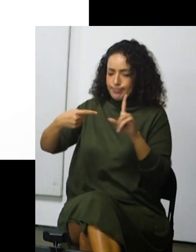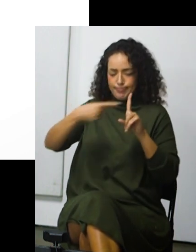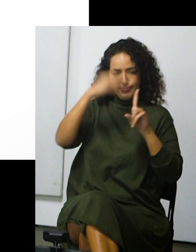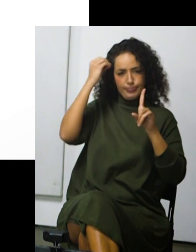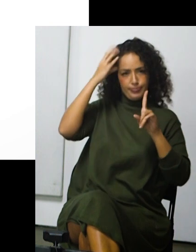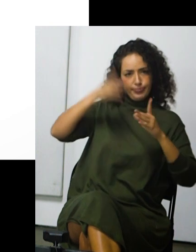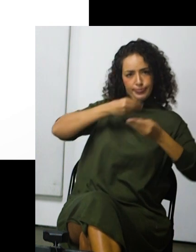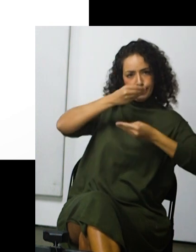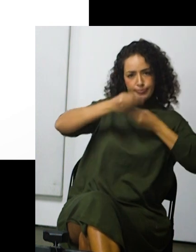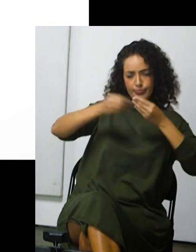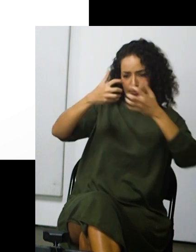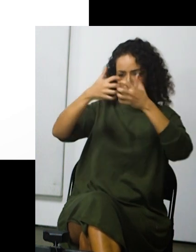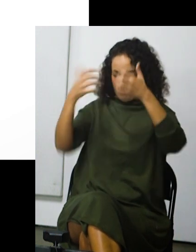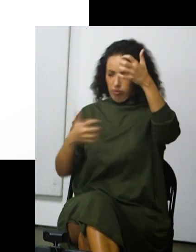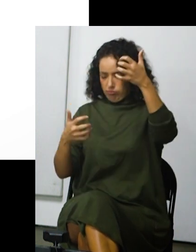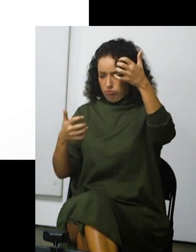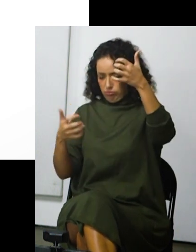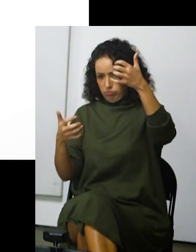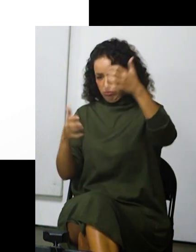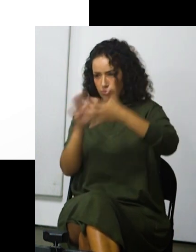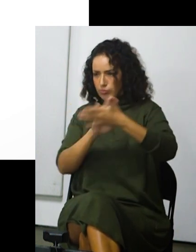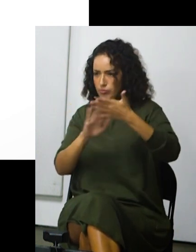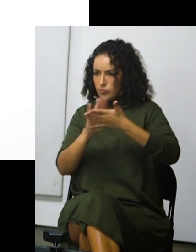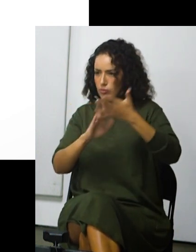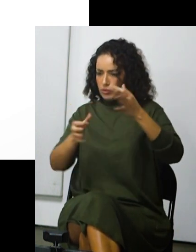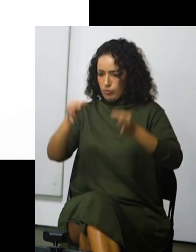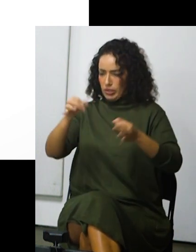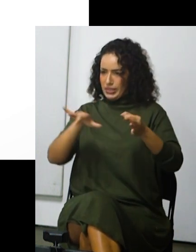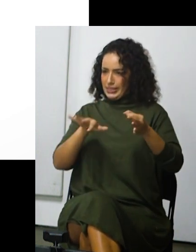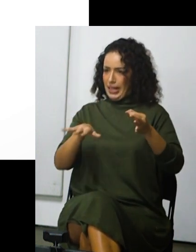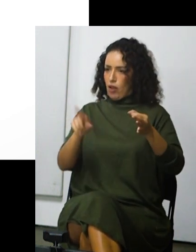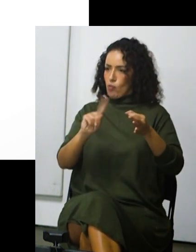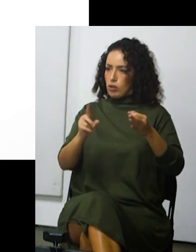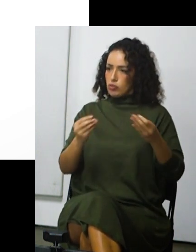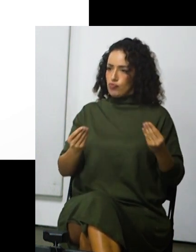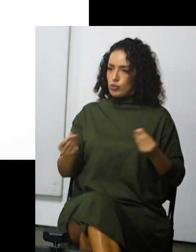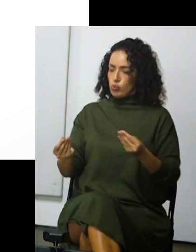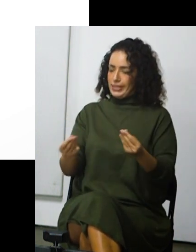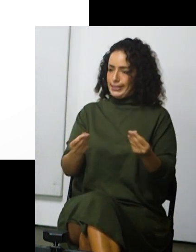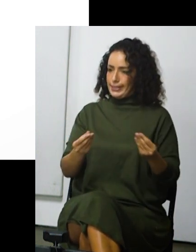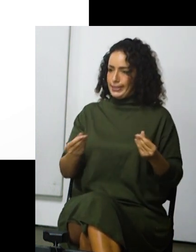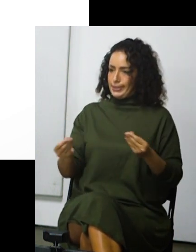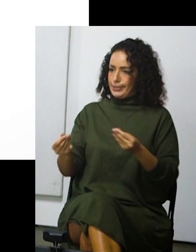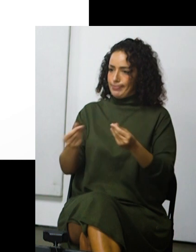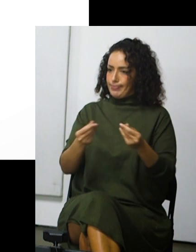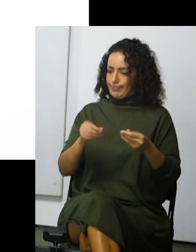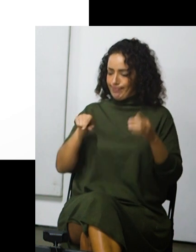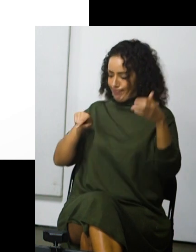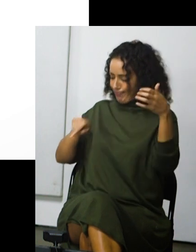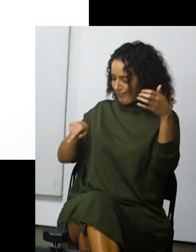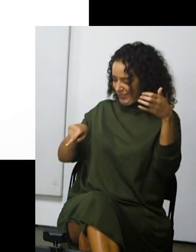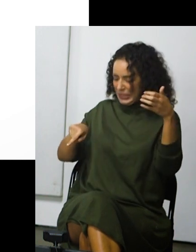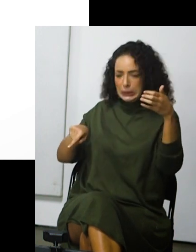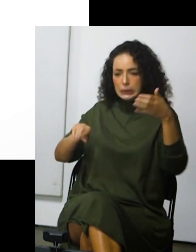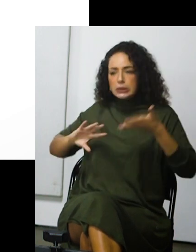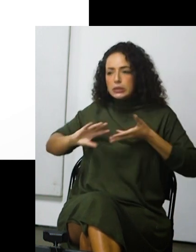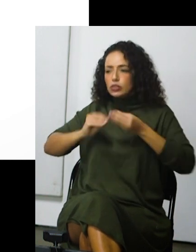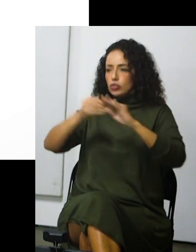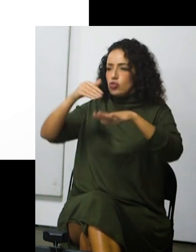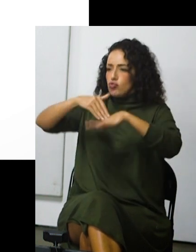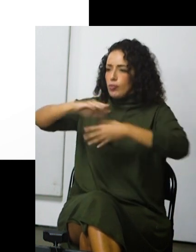or misfitting also implies a politics of resourcefulness, of creative trouble causing, and of